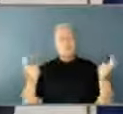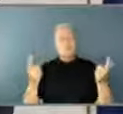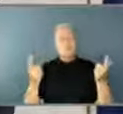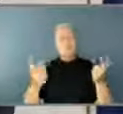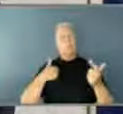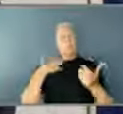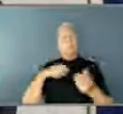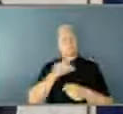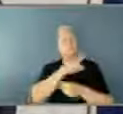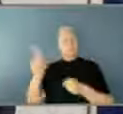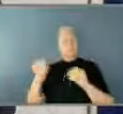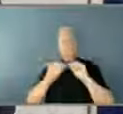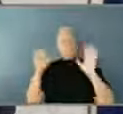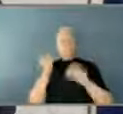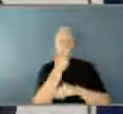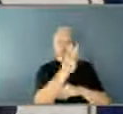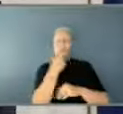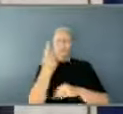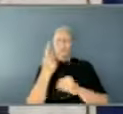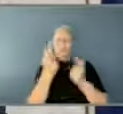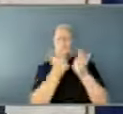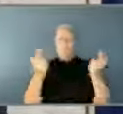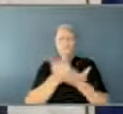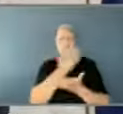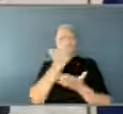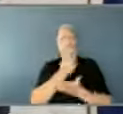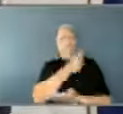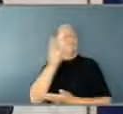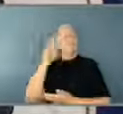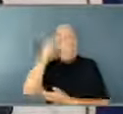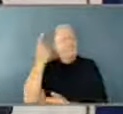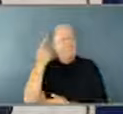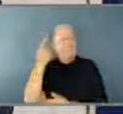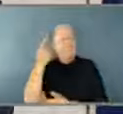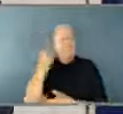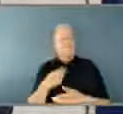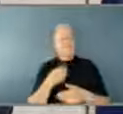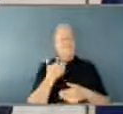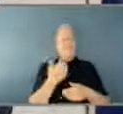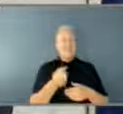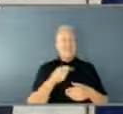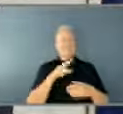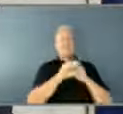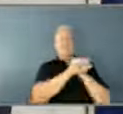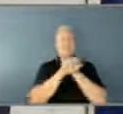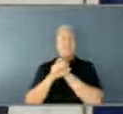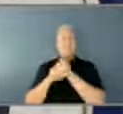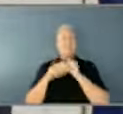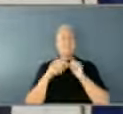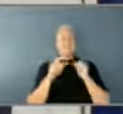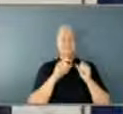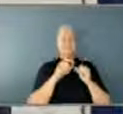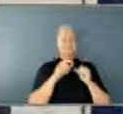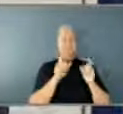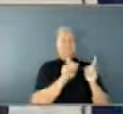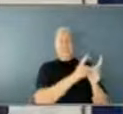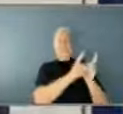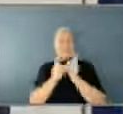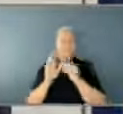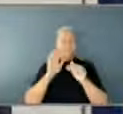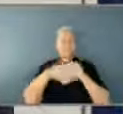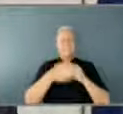32 languages, a vaccine explainer in 29 languages, campaign builds on 63 languages on the Department of Health's